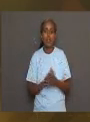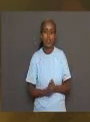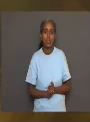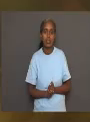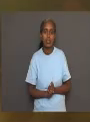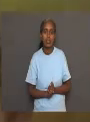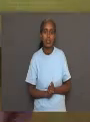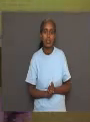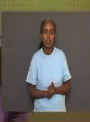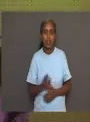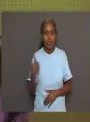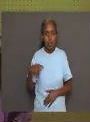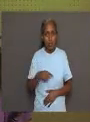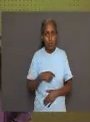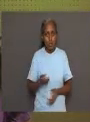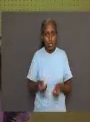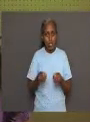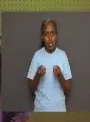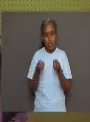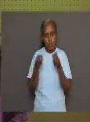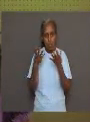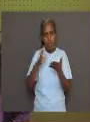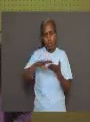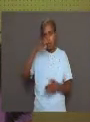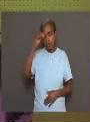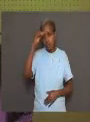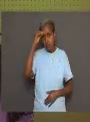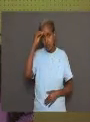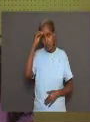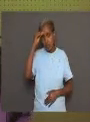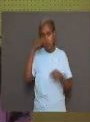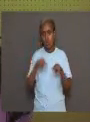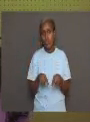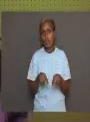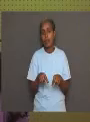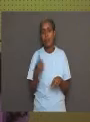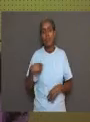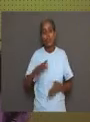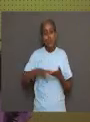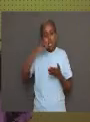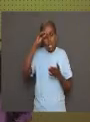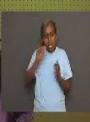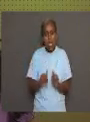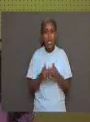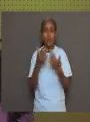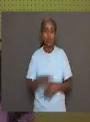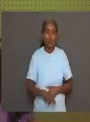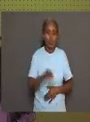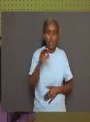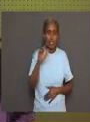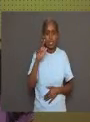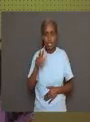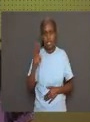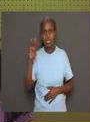variability. We have learned a lot today, students. We have learned how to find the three